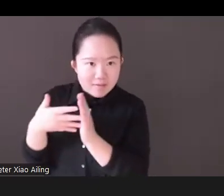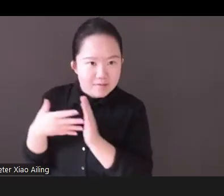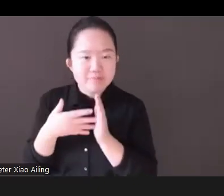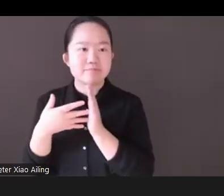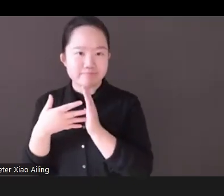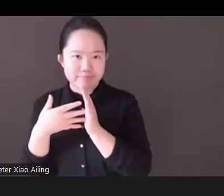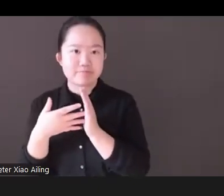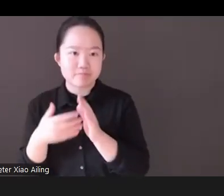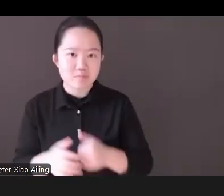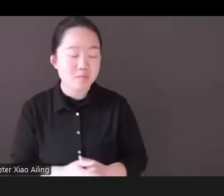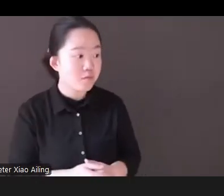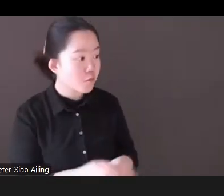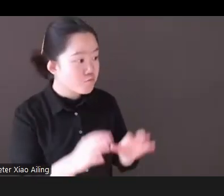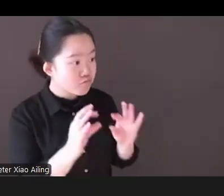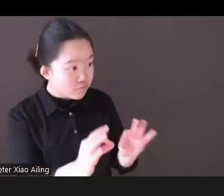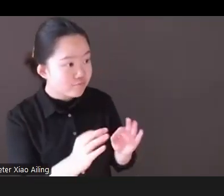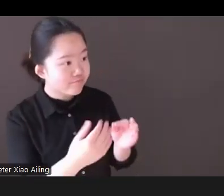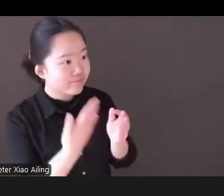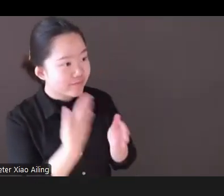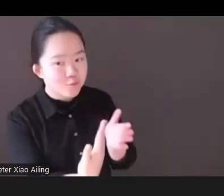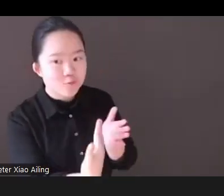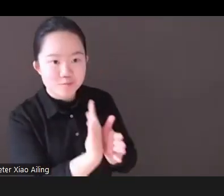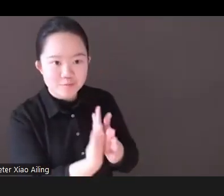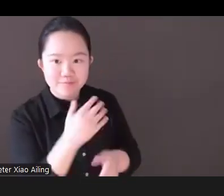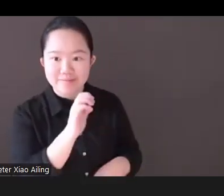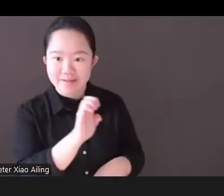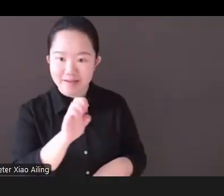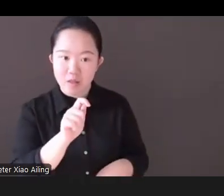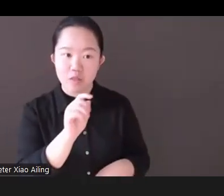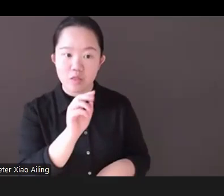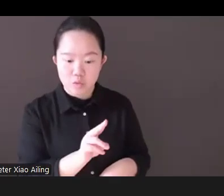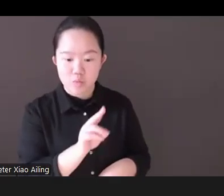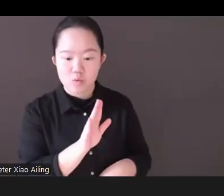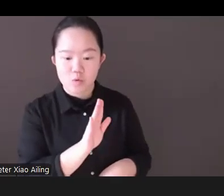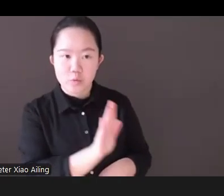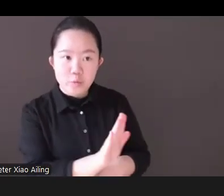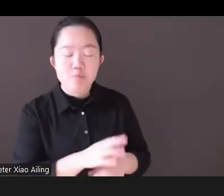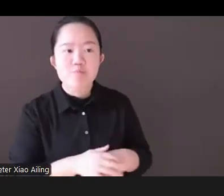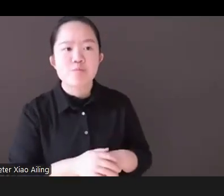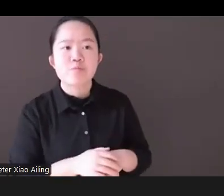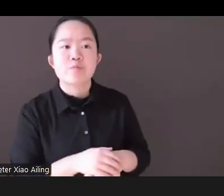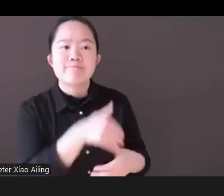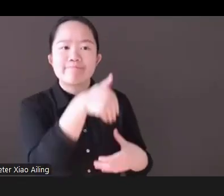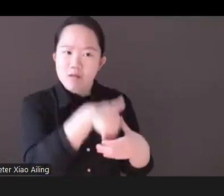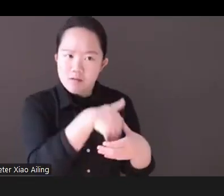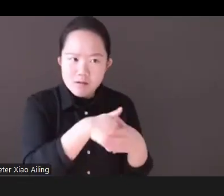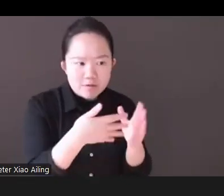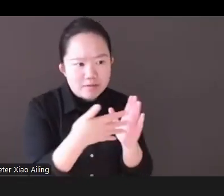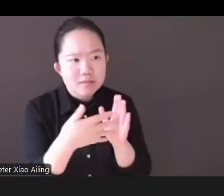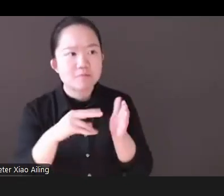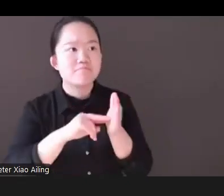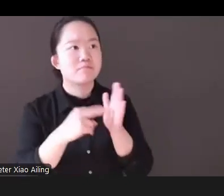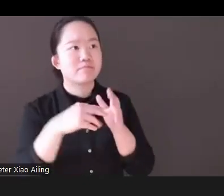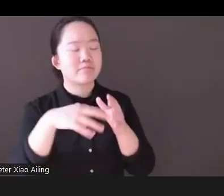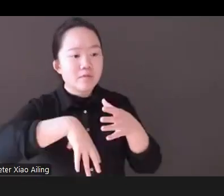So that's very good. But if you say the kind of the complaints or the user feedback or notifications will